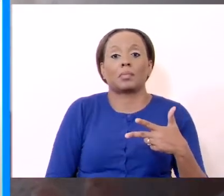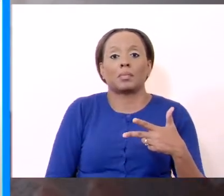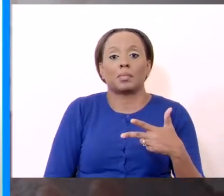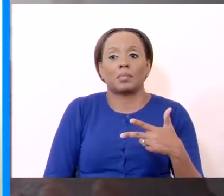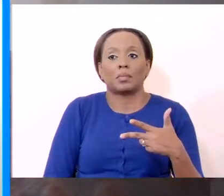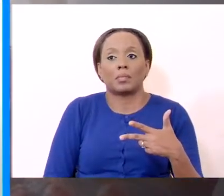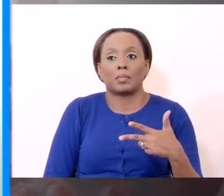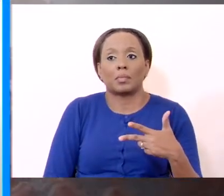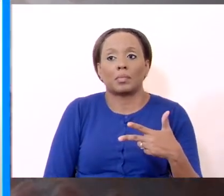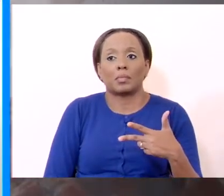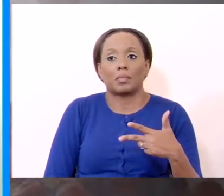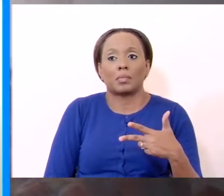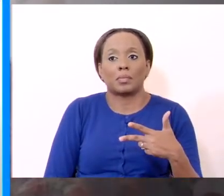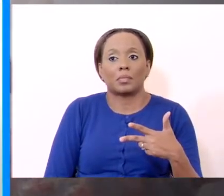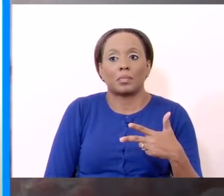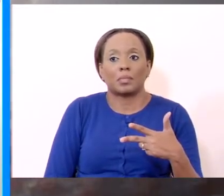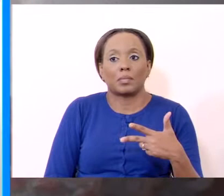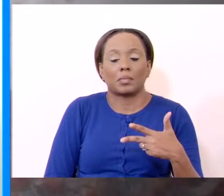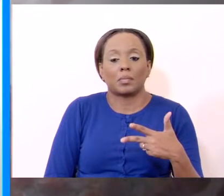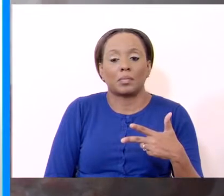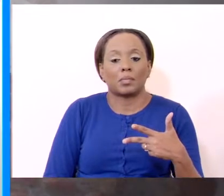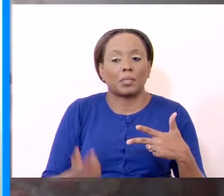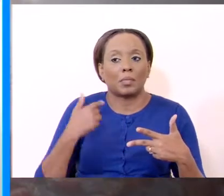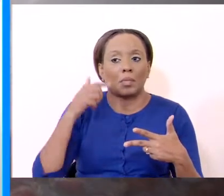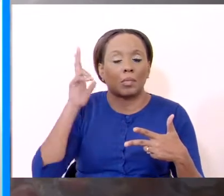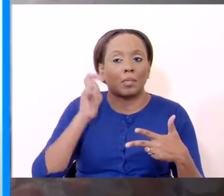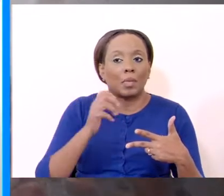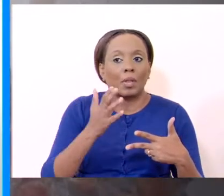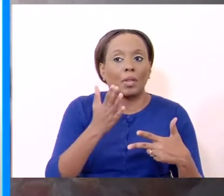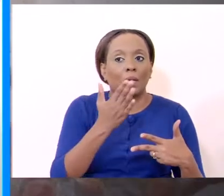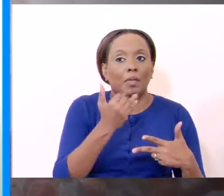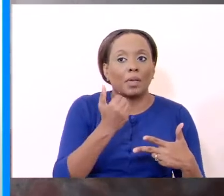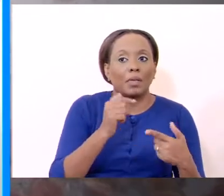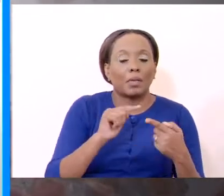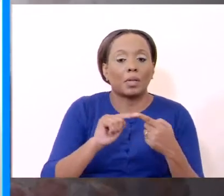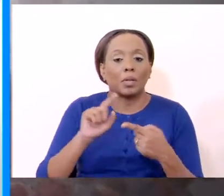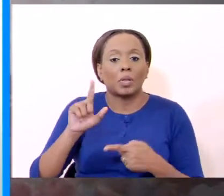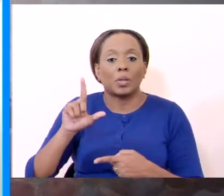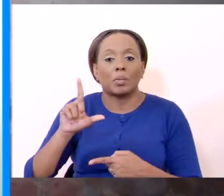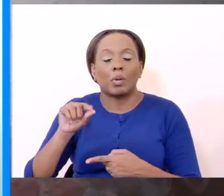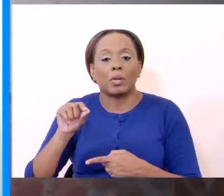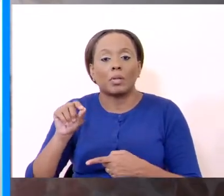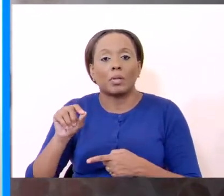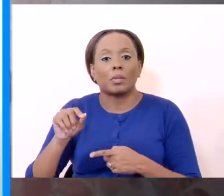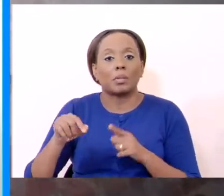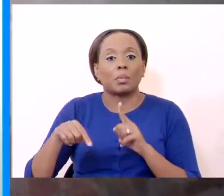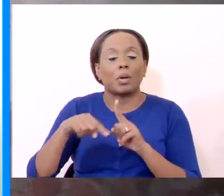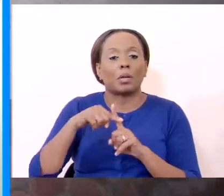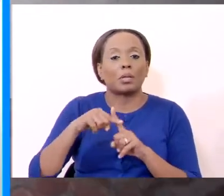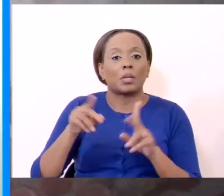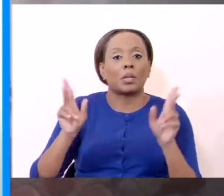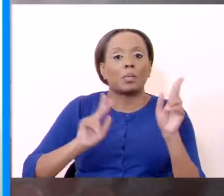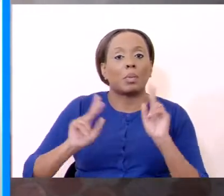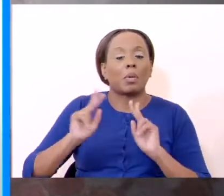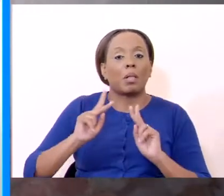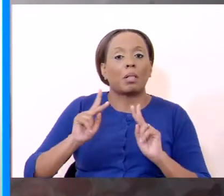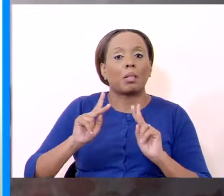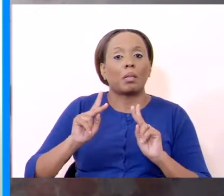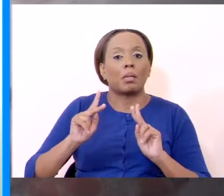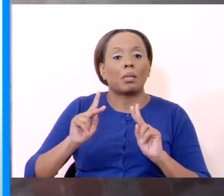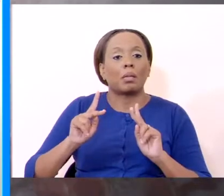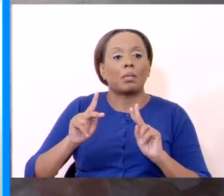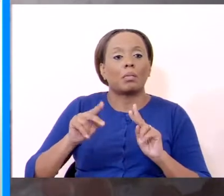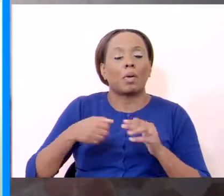are between 15 to 20 positive cases of COVID in accident and emergency. Can you tell us if this is